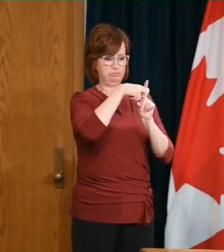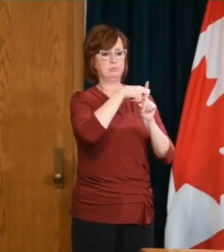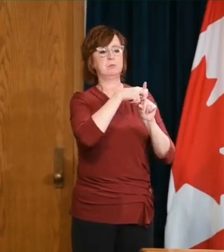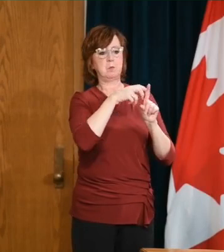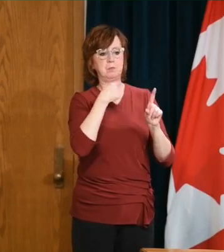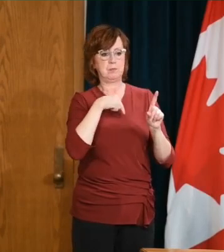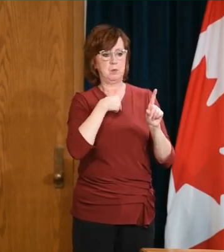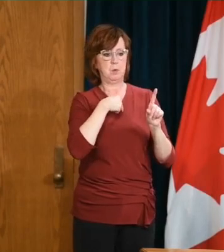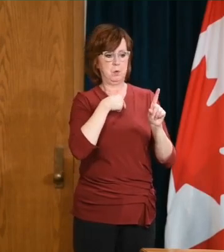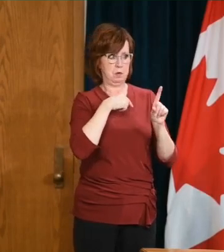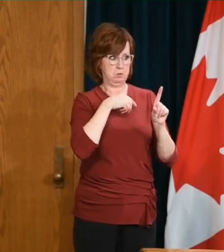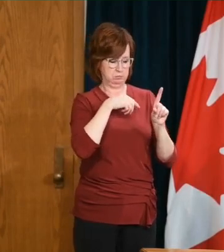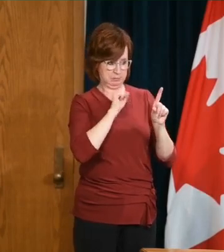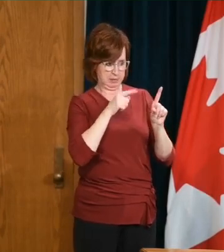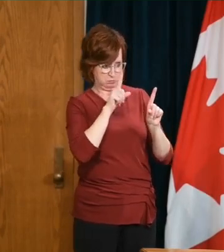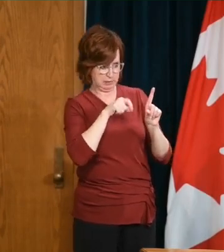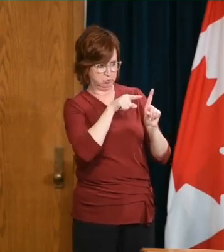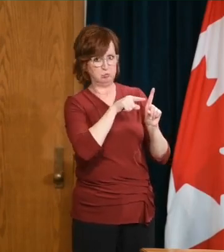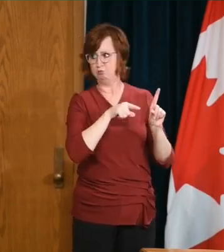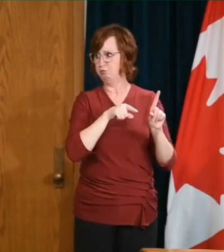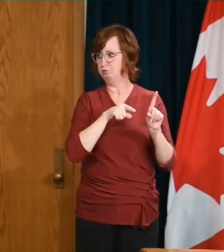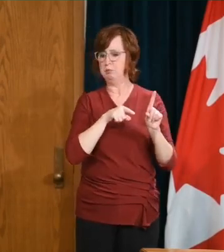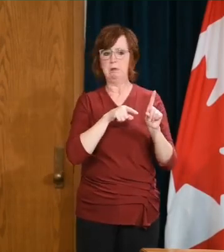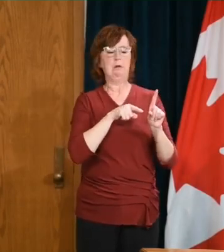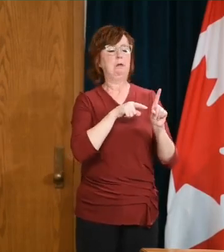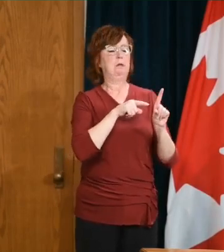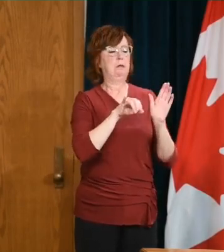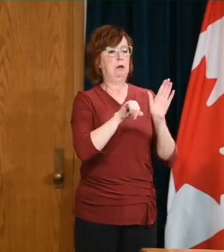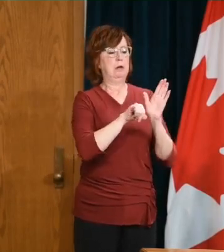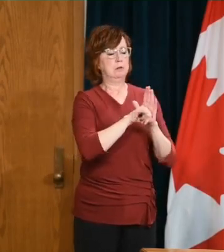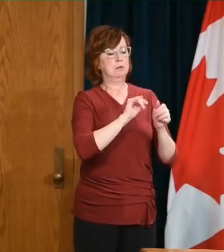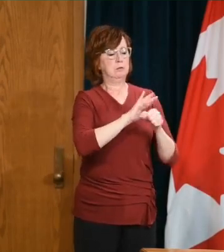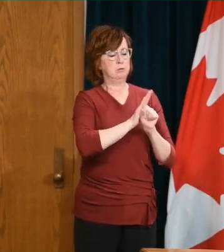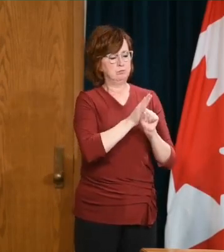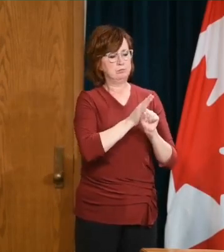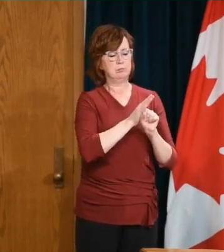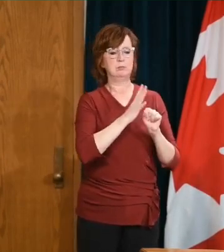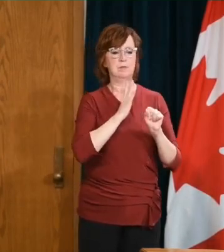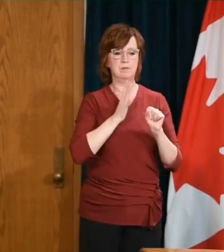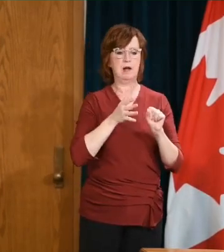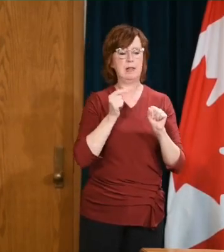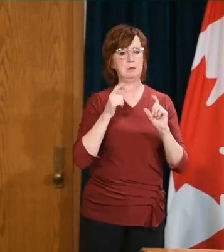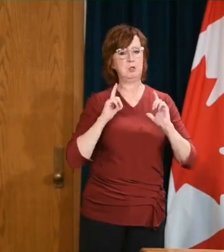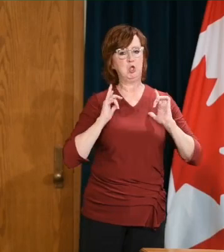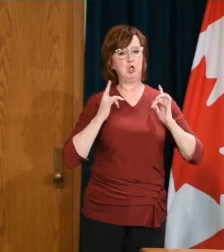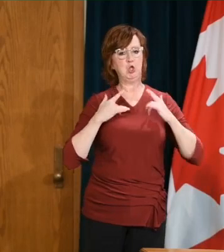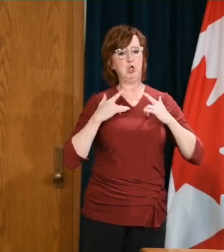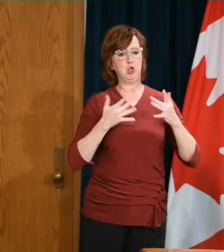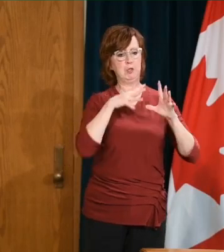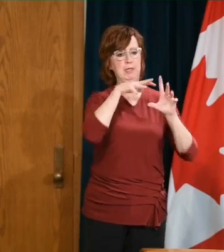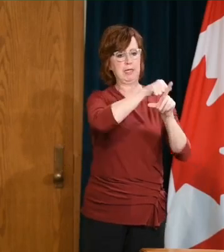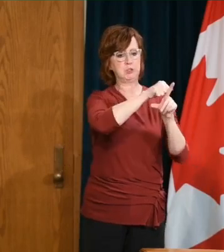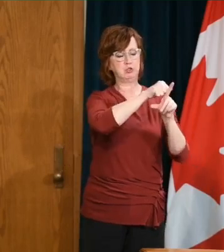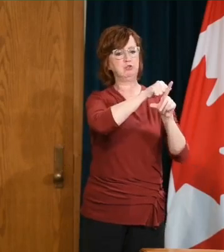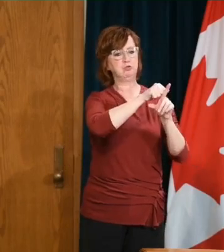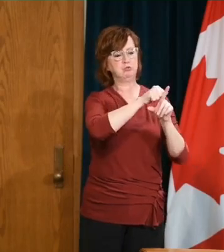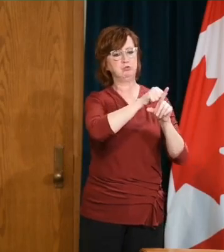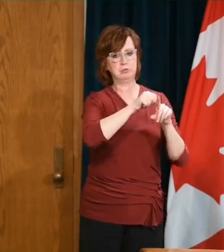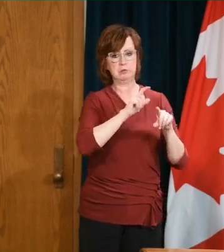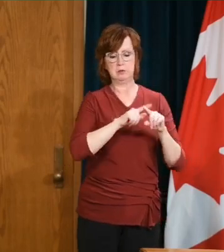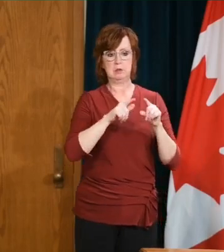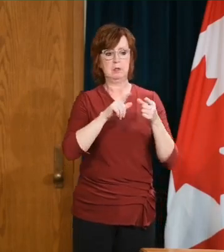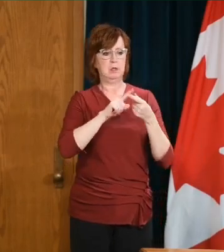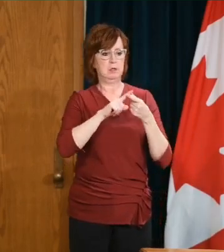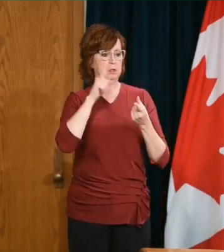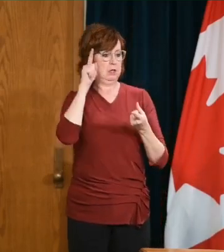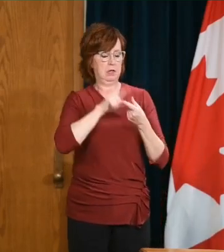and early as best we could. The facility is currently obviously closed to all visitors, admissions and discharges. Staff are